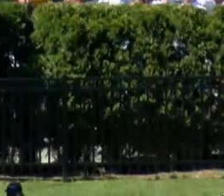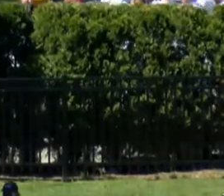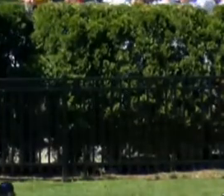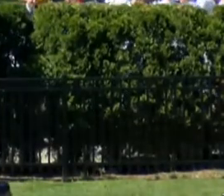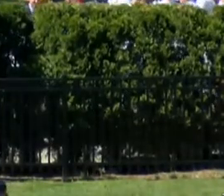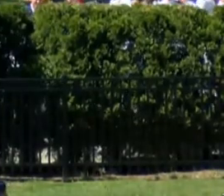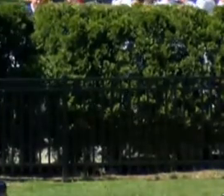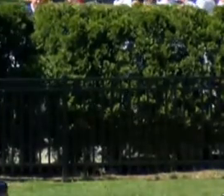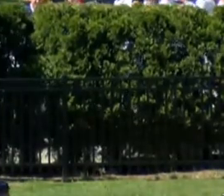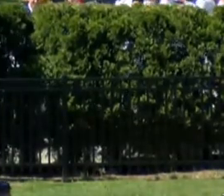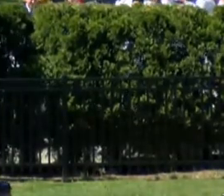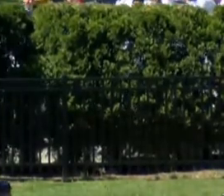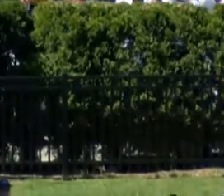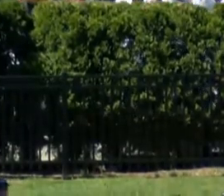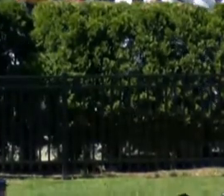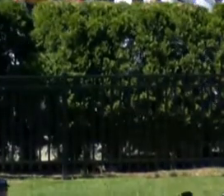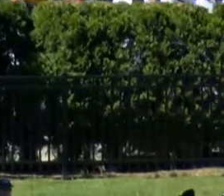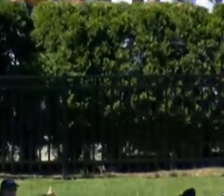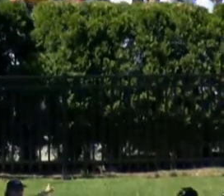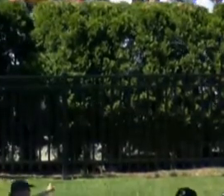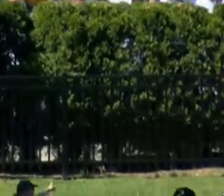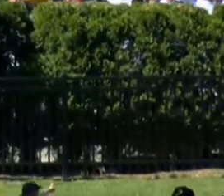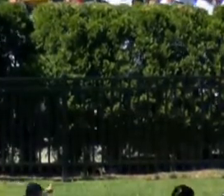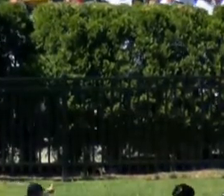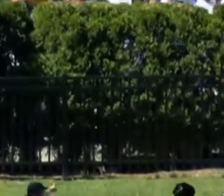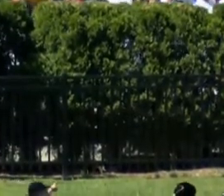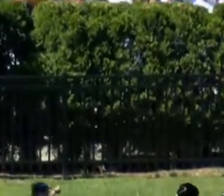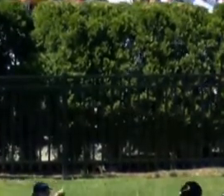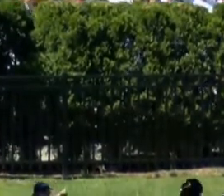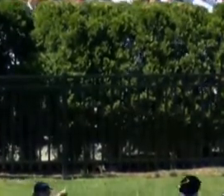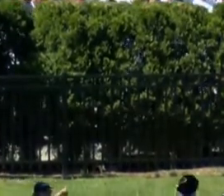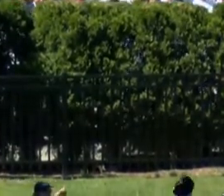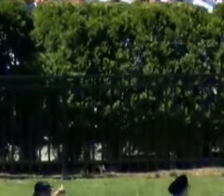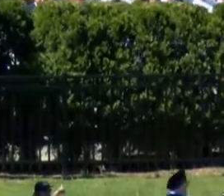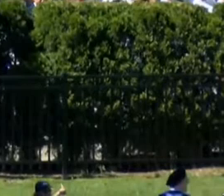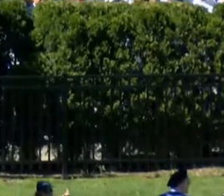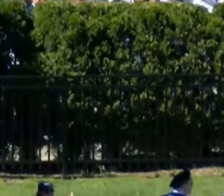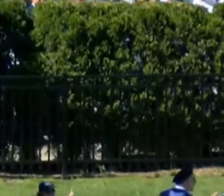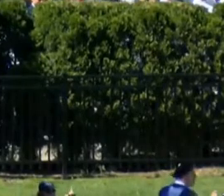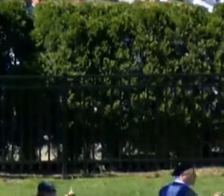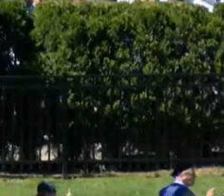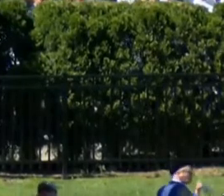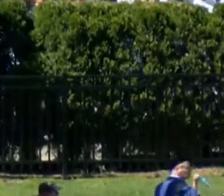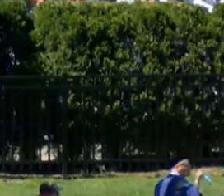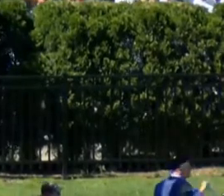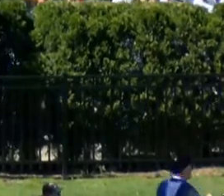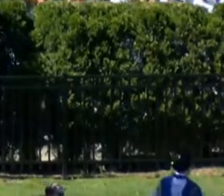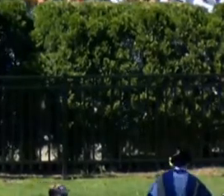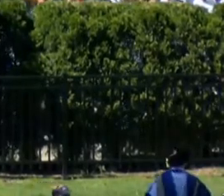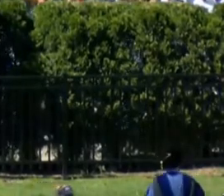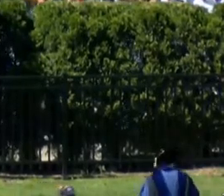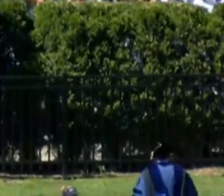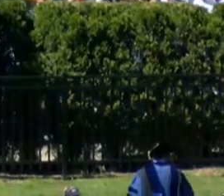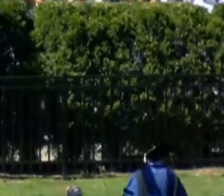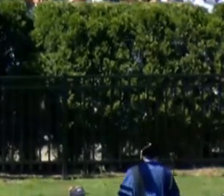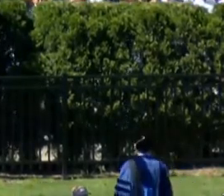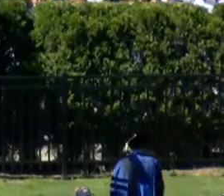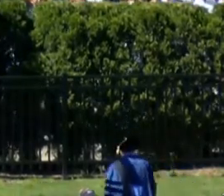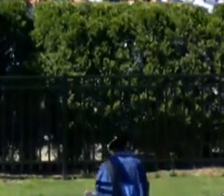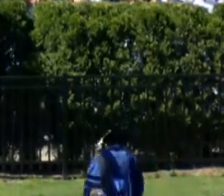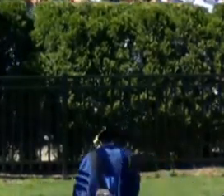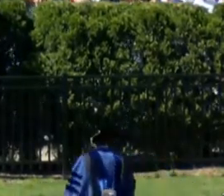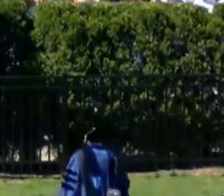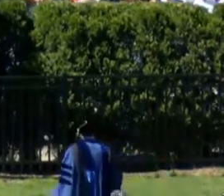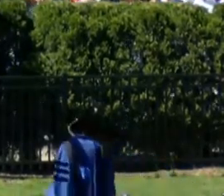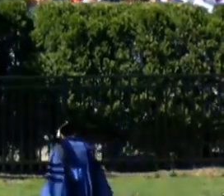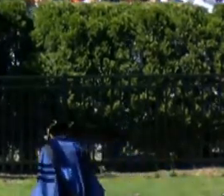Here at the U.S. Merchant Marine Academy's 82nd commencement exercise, June 16th, 2018, set to